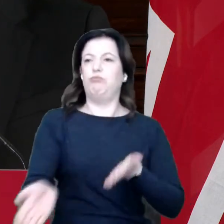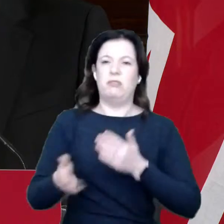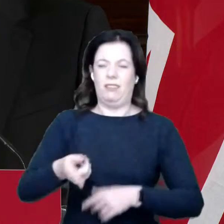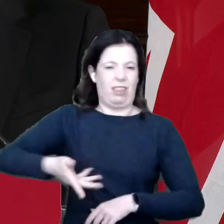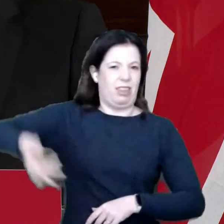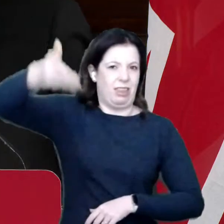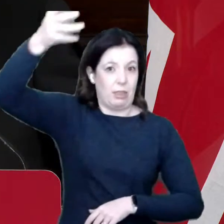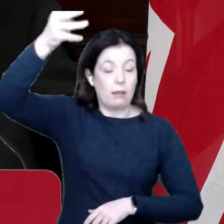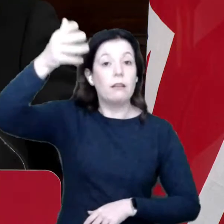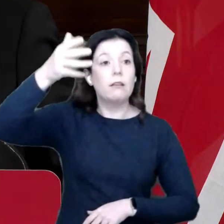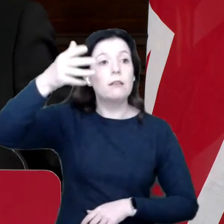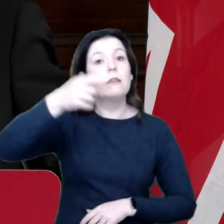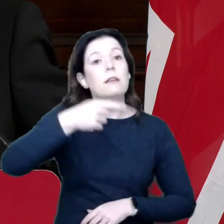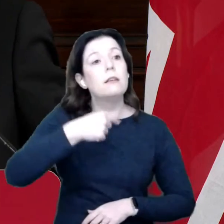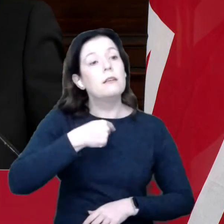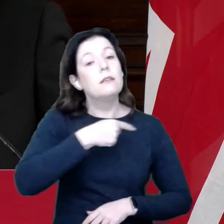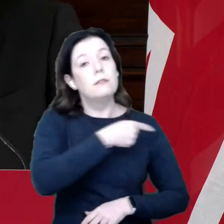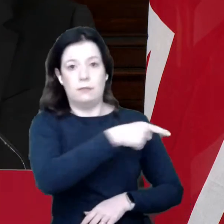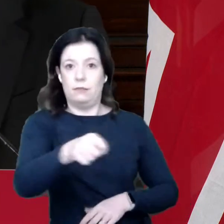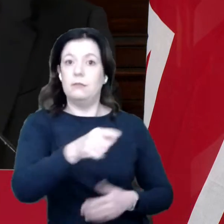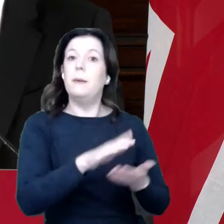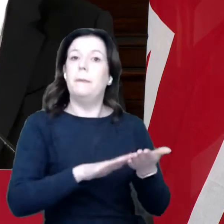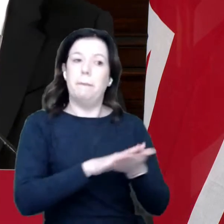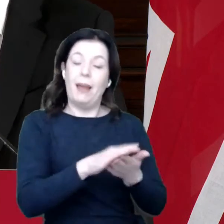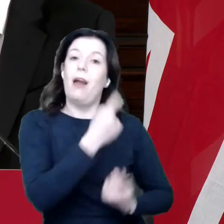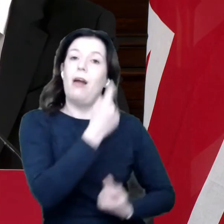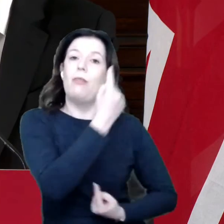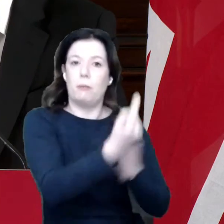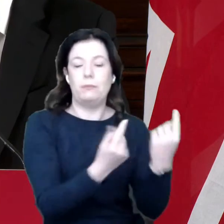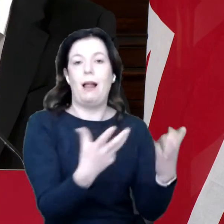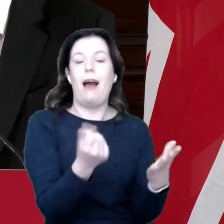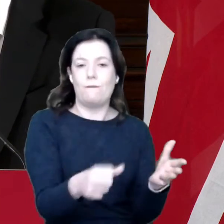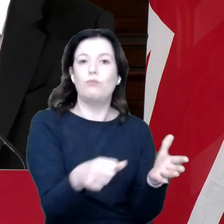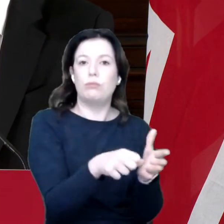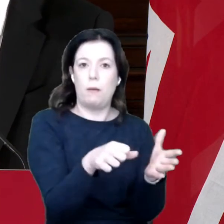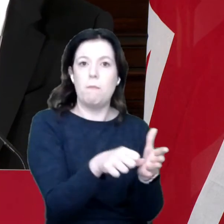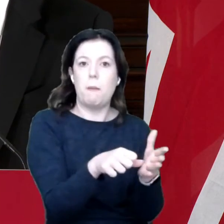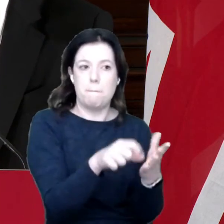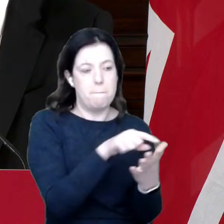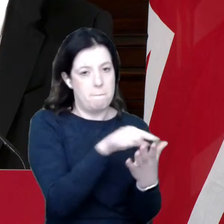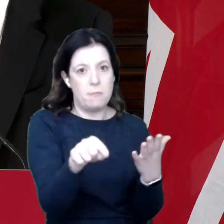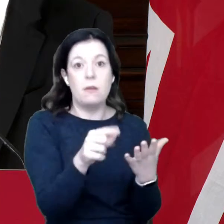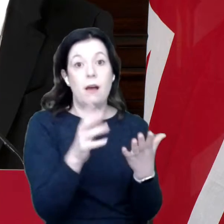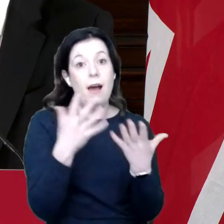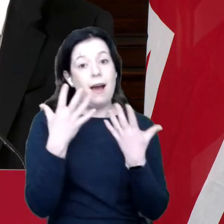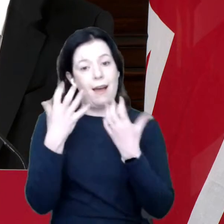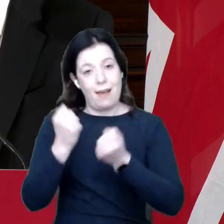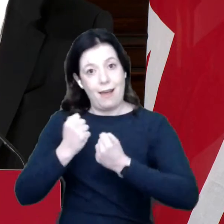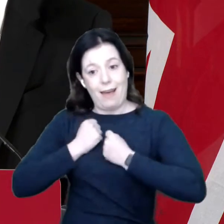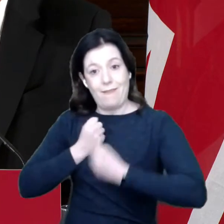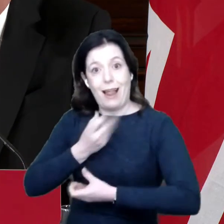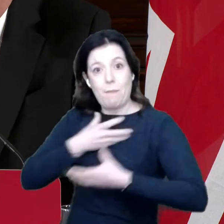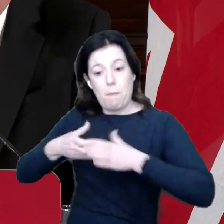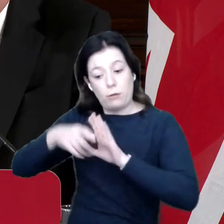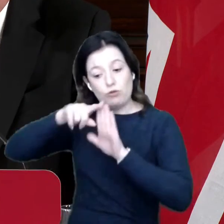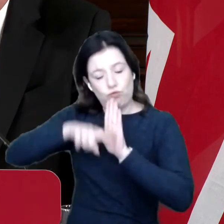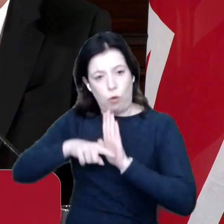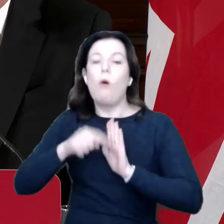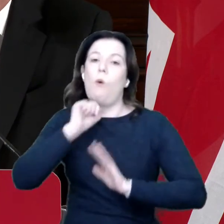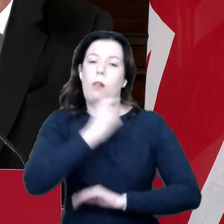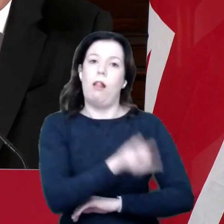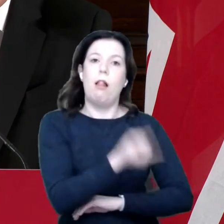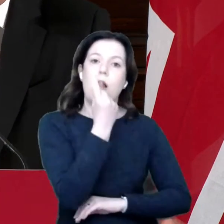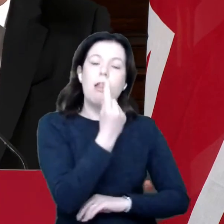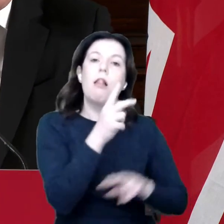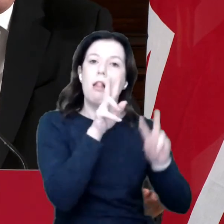exaggerated are part of the problem themselves and will be dealt with under the rules of the Labour Party, because it's very important that we